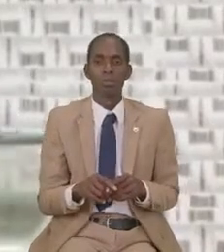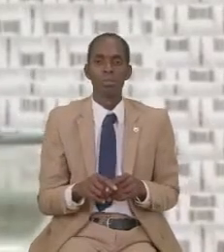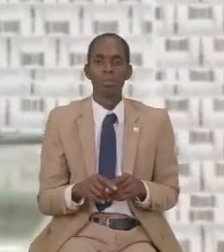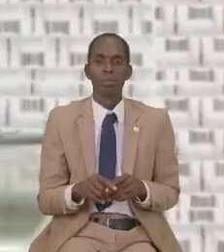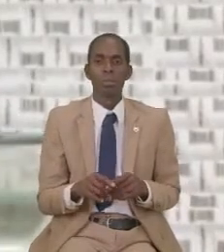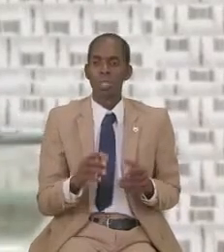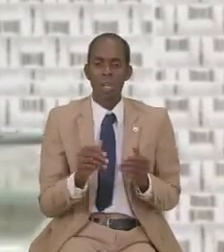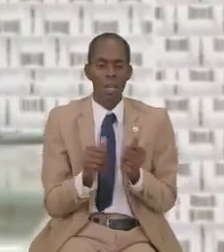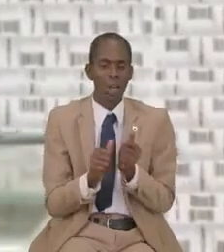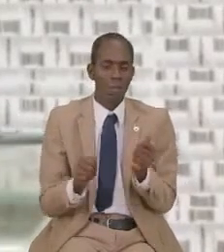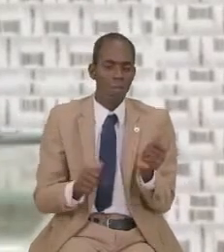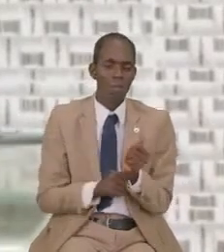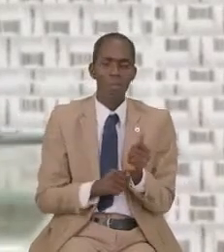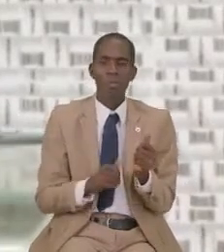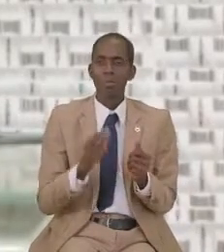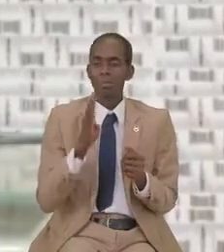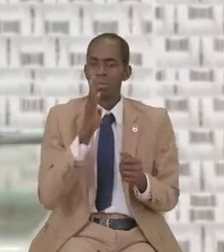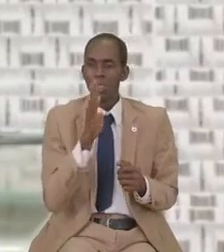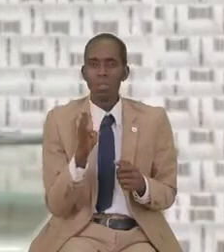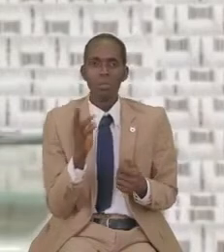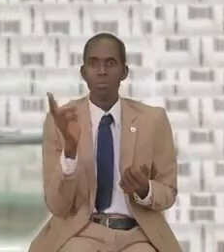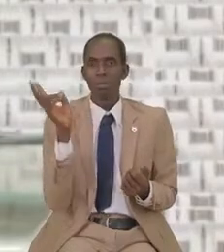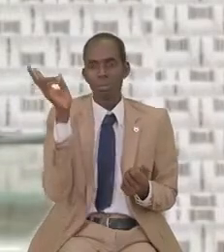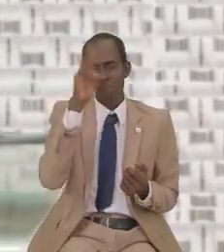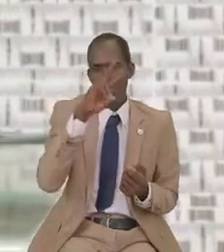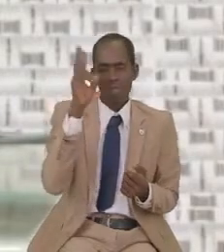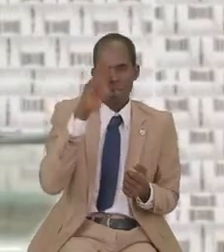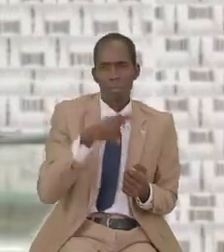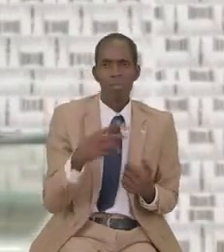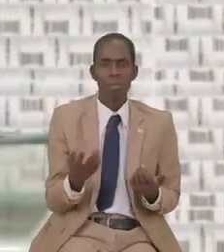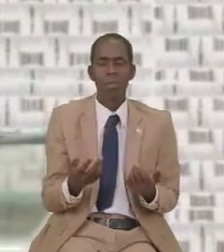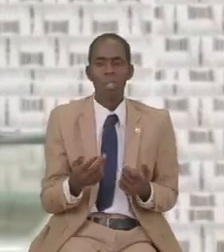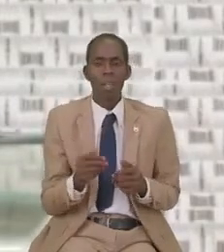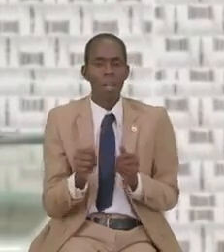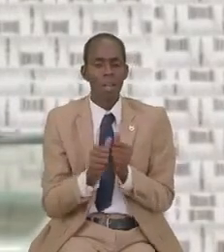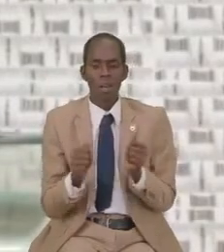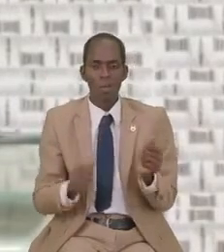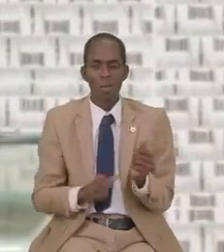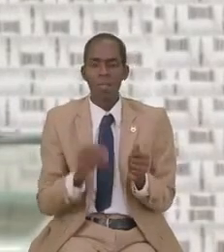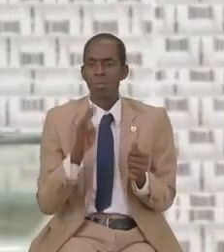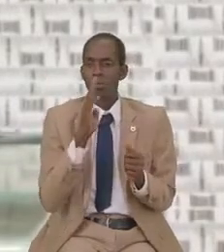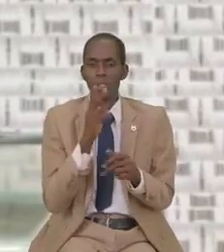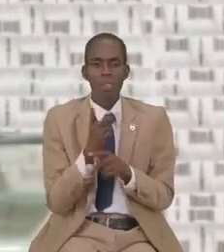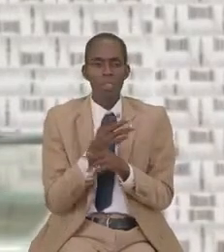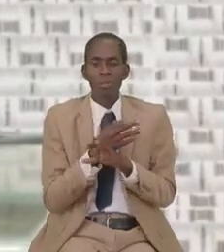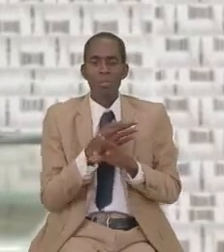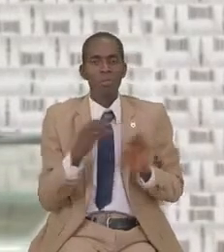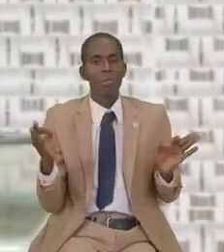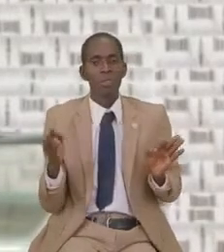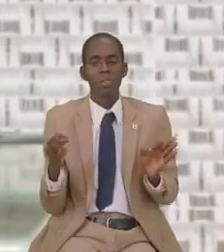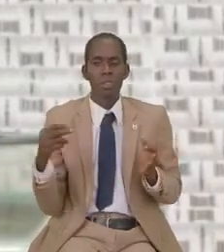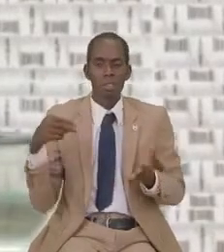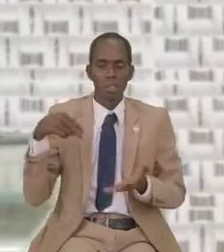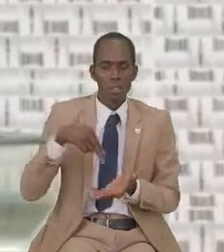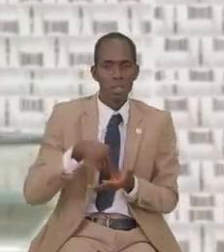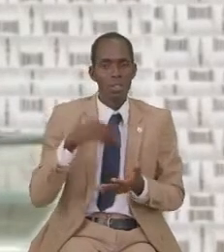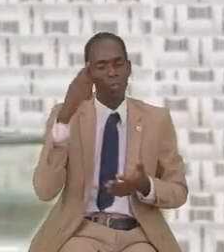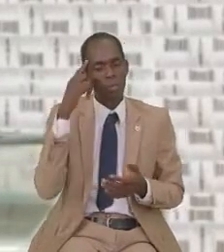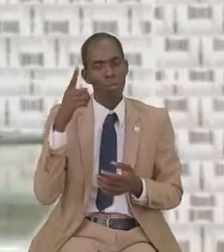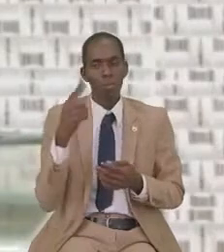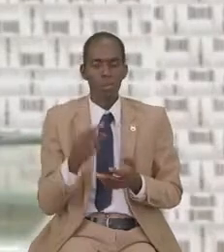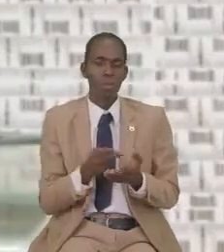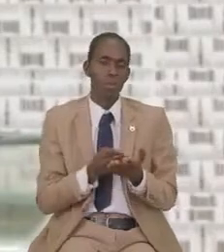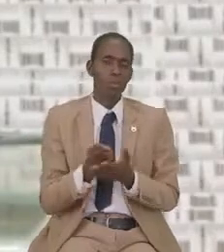avoid carelessness. Let's avoid carefree attitude. Stand for the faith. Stand for the